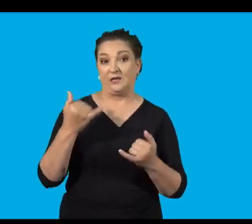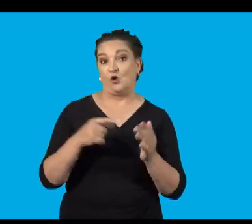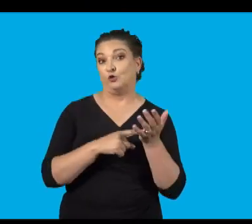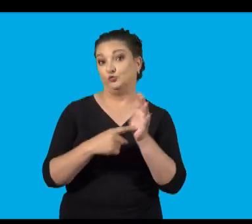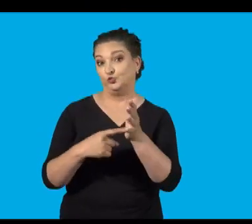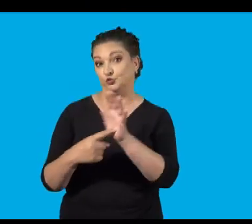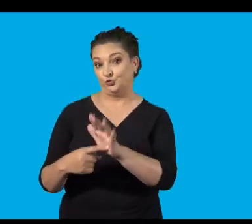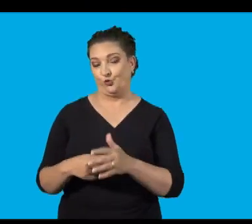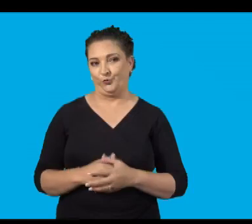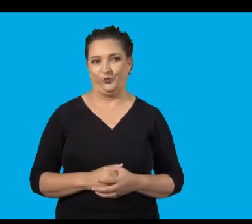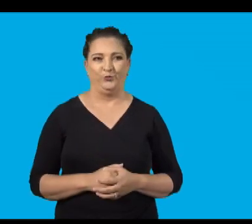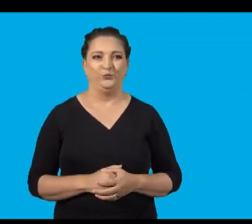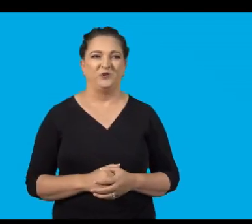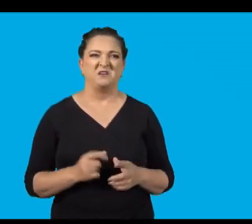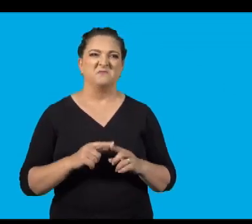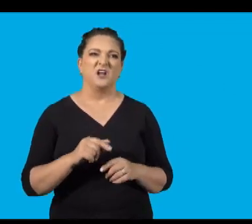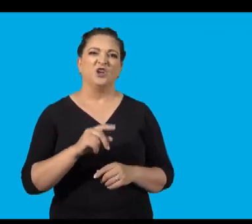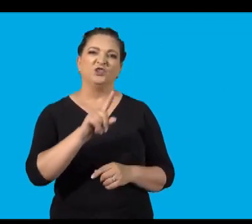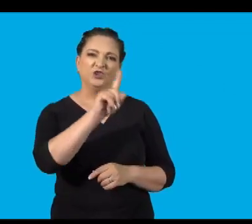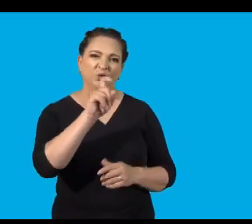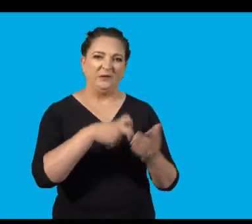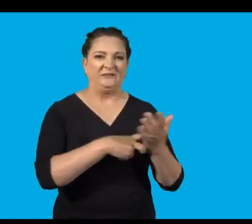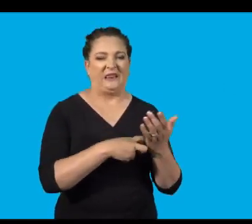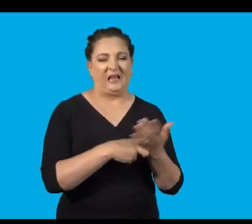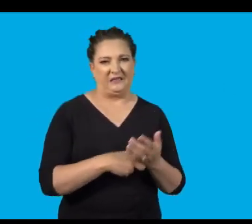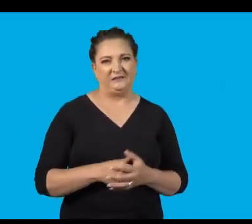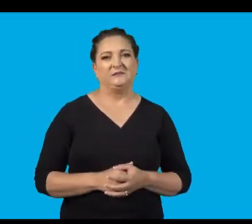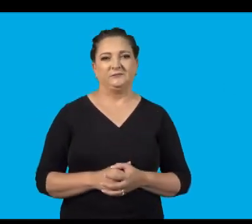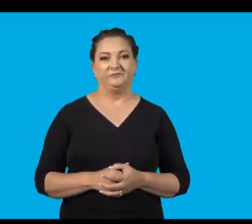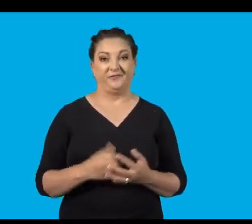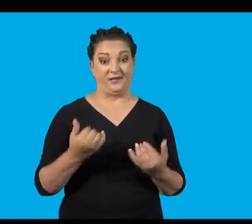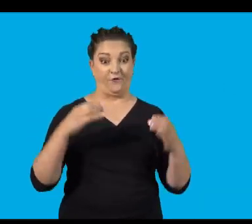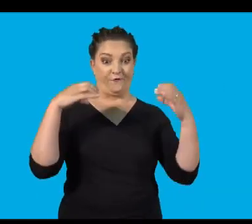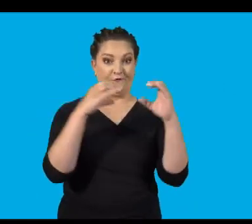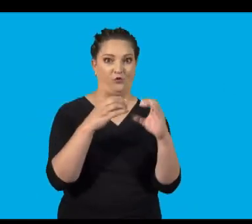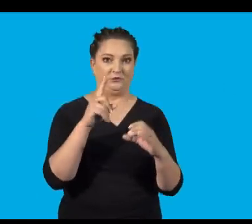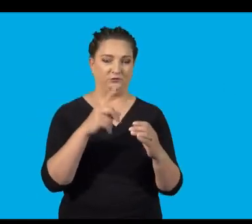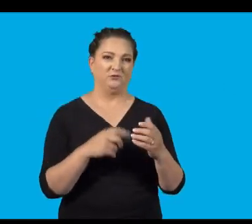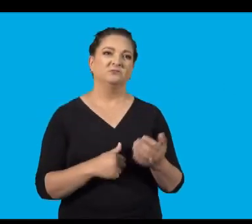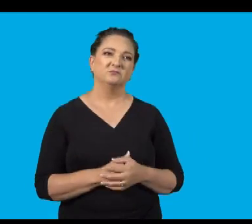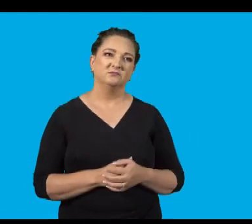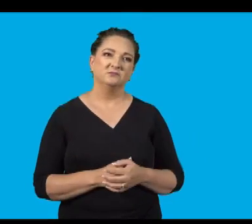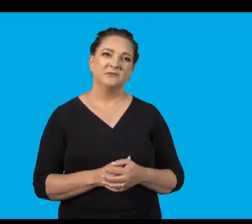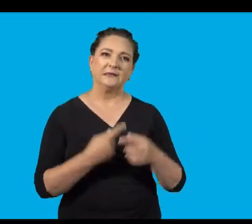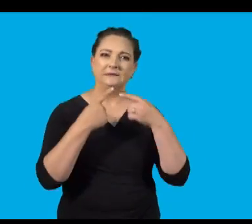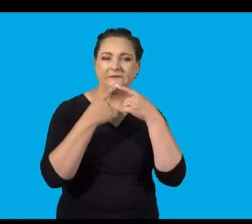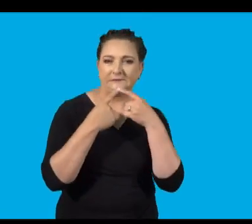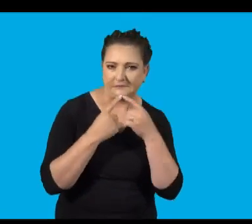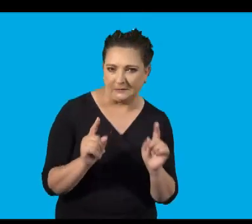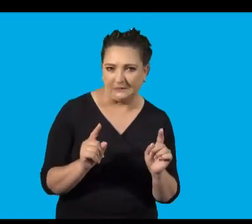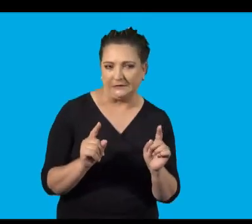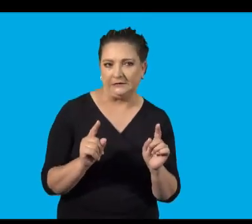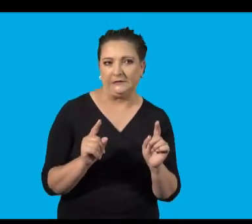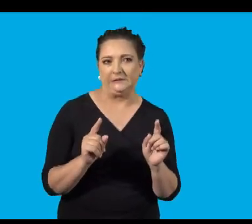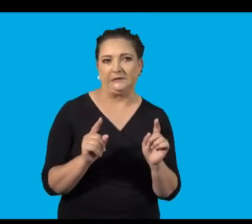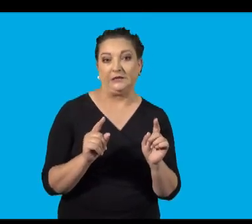curls I'm indicating it with. Question tags, that's going to be our first segment that we're going to focus on. Remember, when